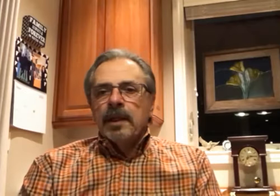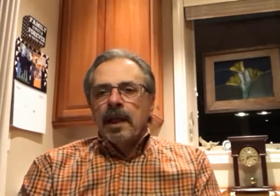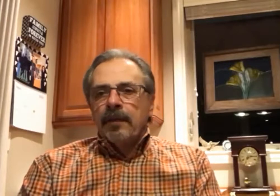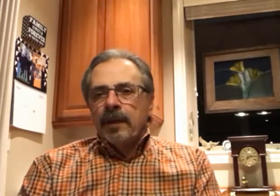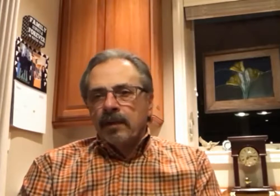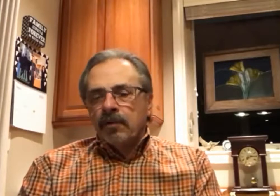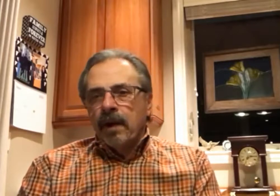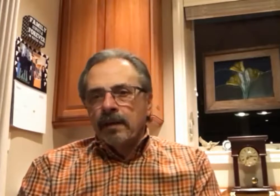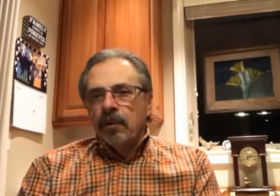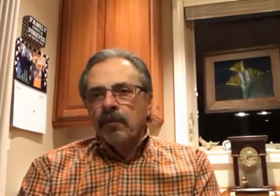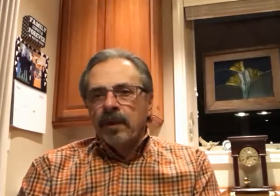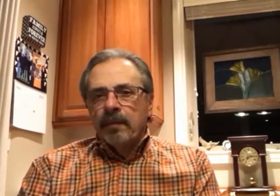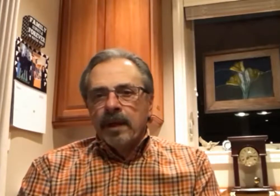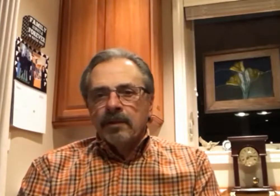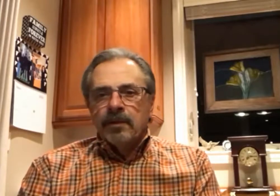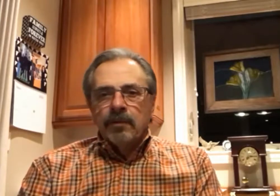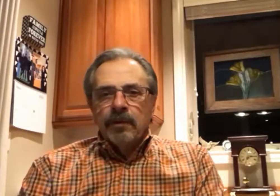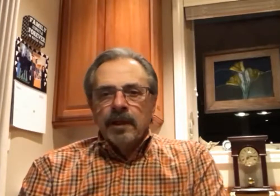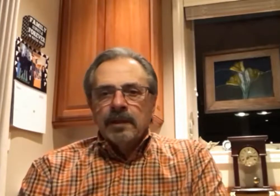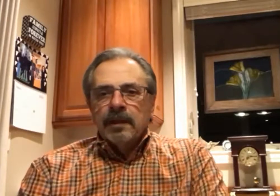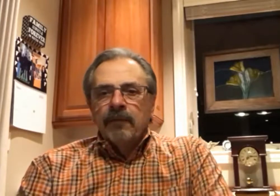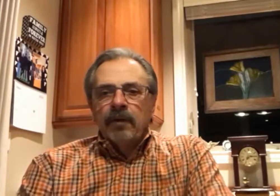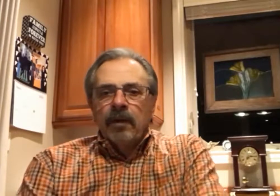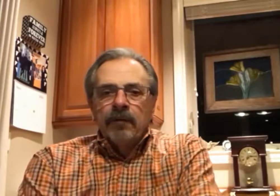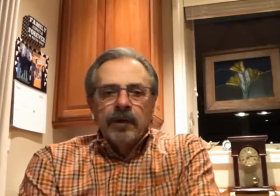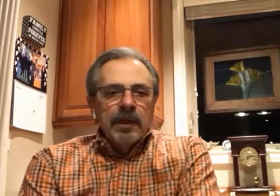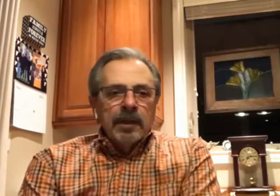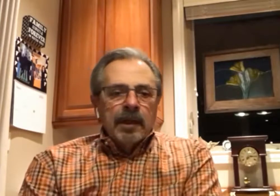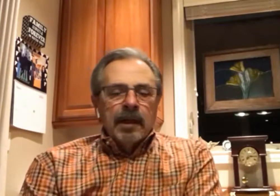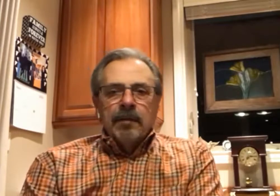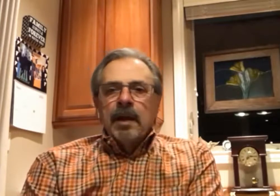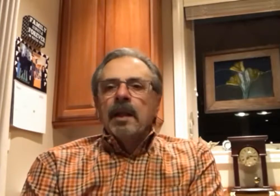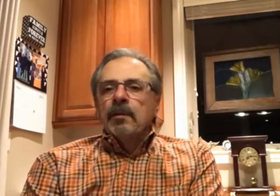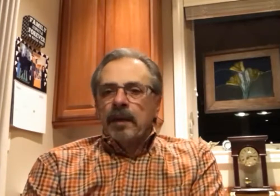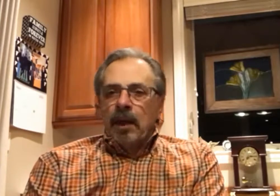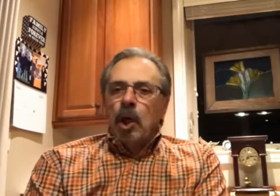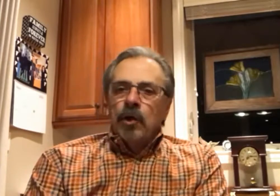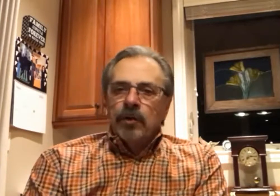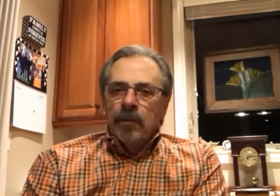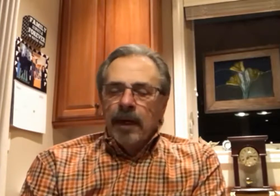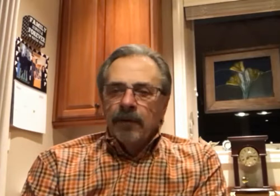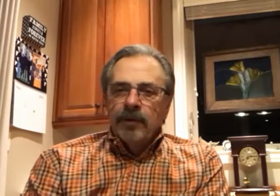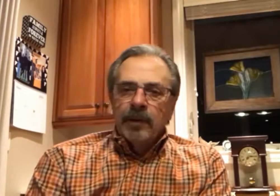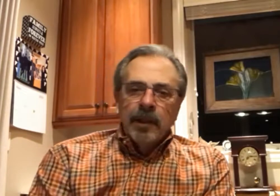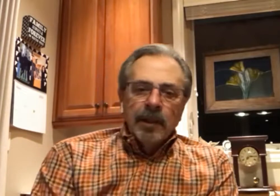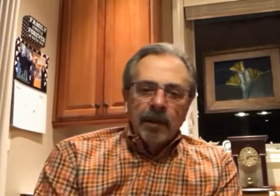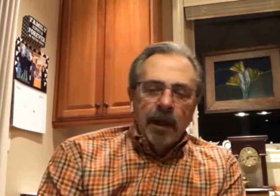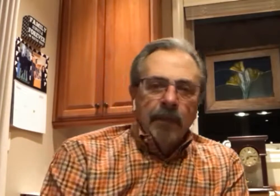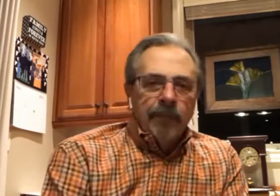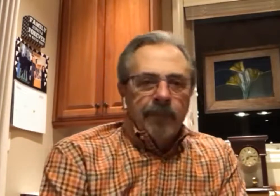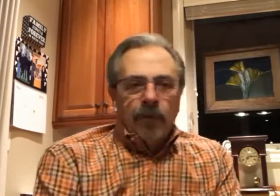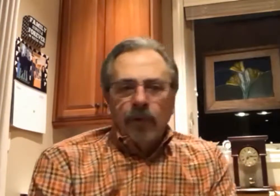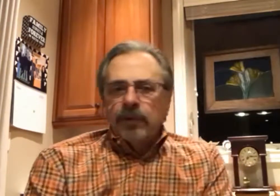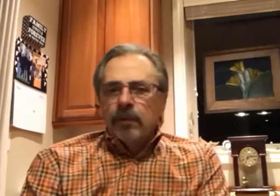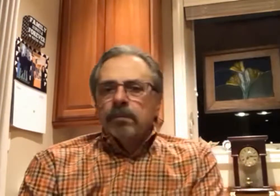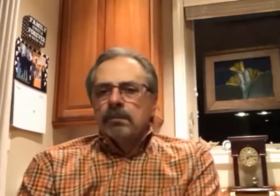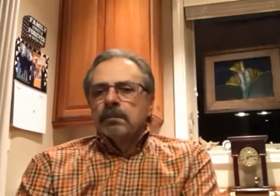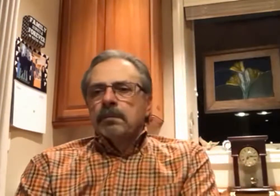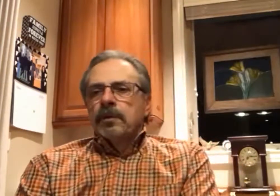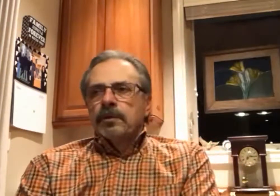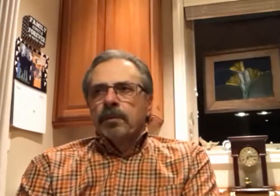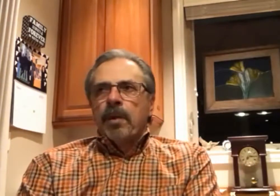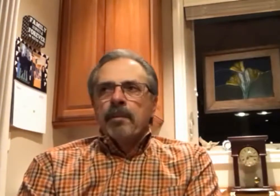addictions, and then try and move them into the next level of a little bit longer term housing. So those